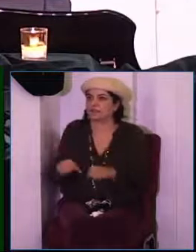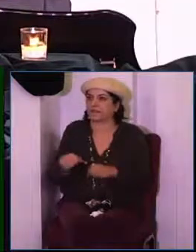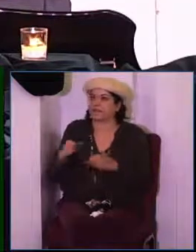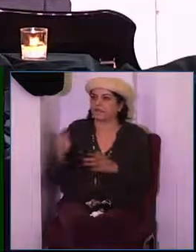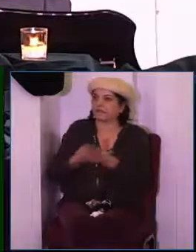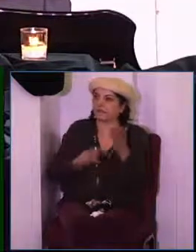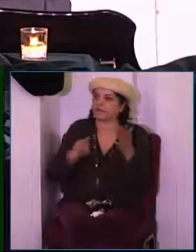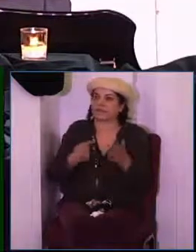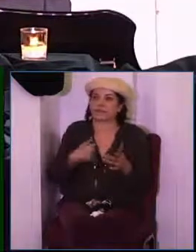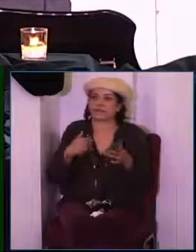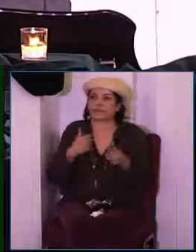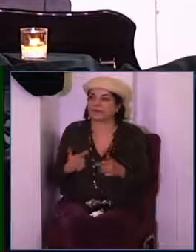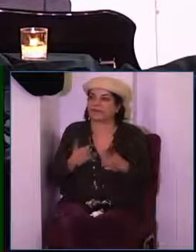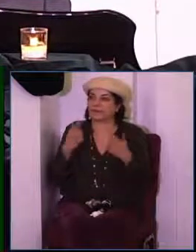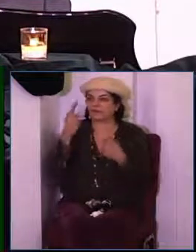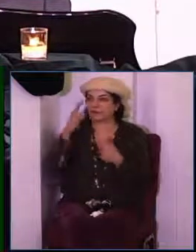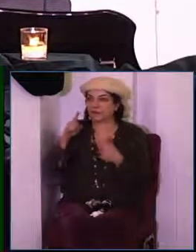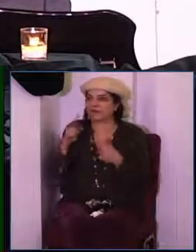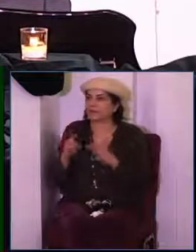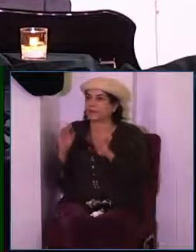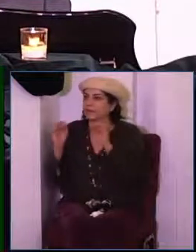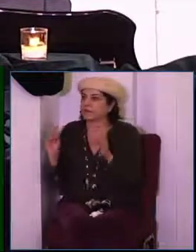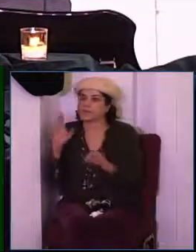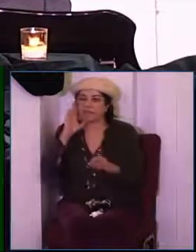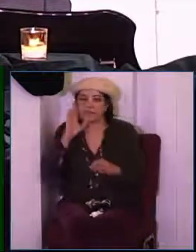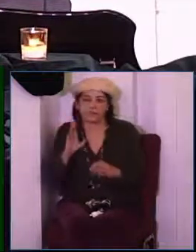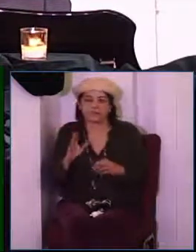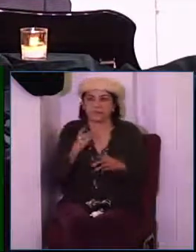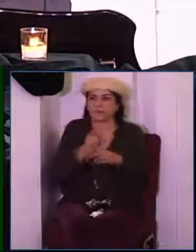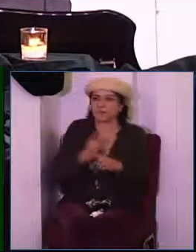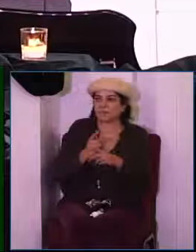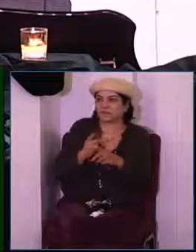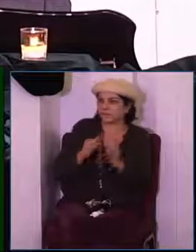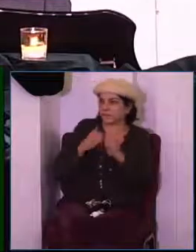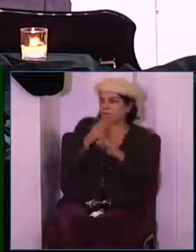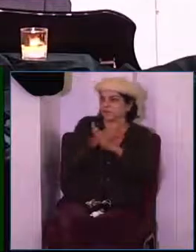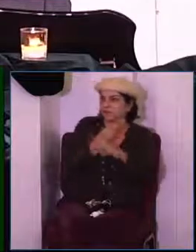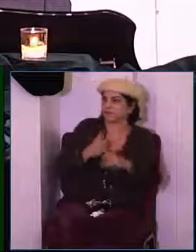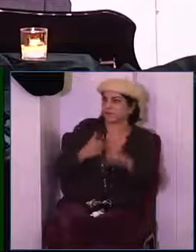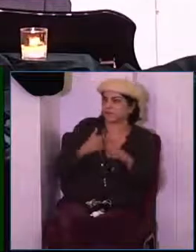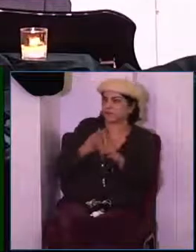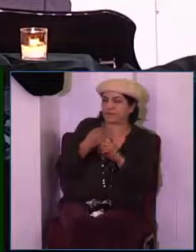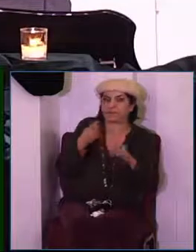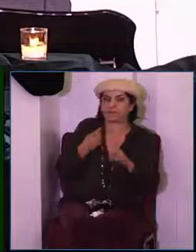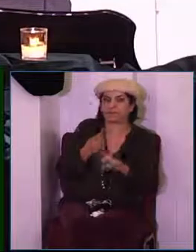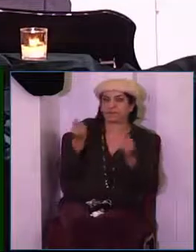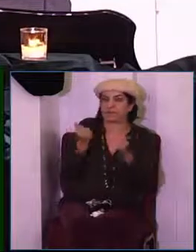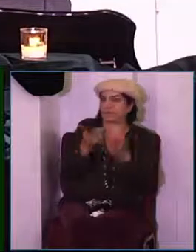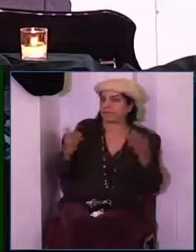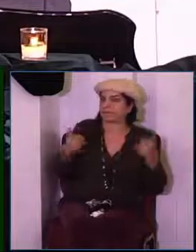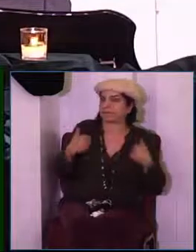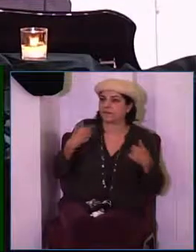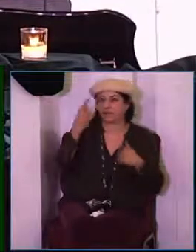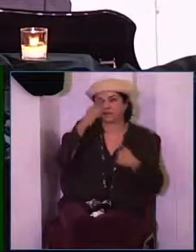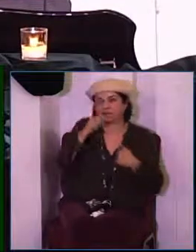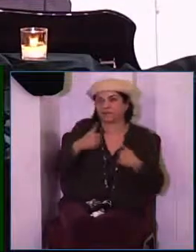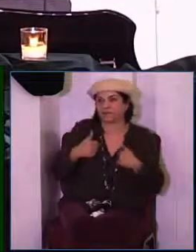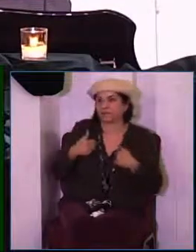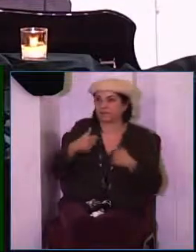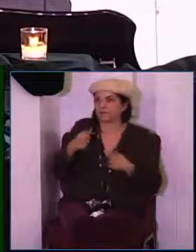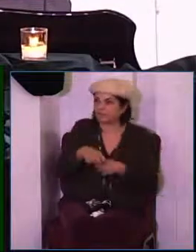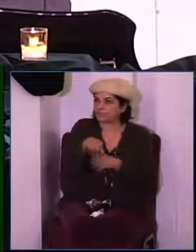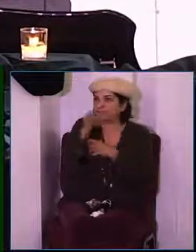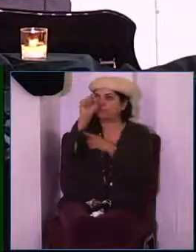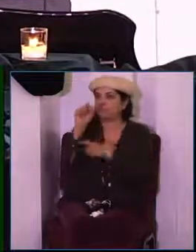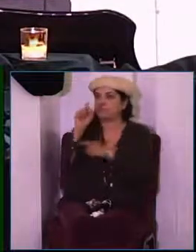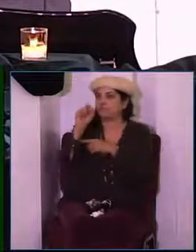It's what I live for. Nothing will keep me from all that you have for me. You hold my head up